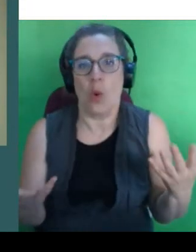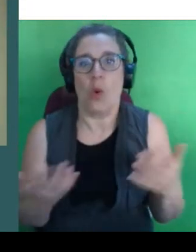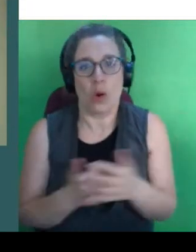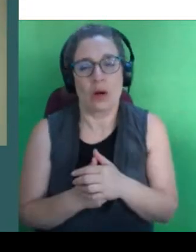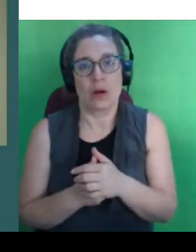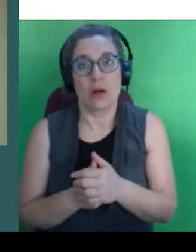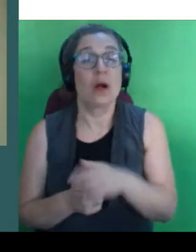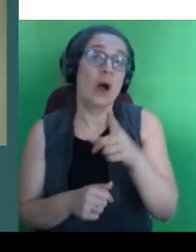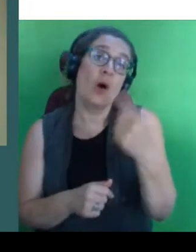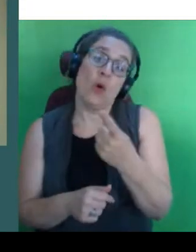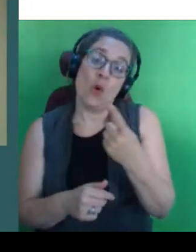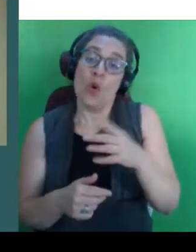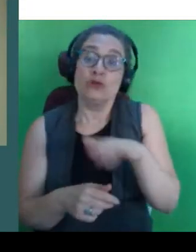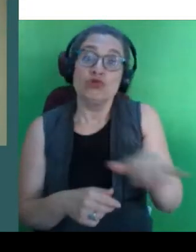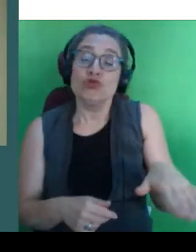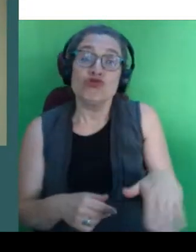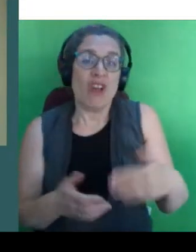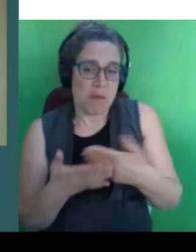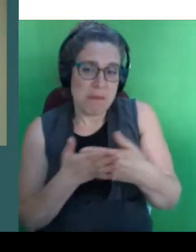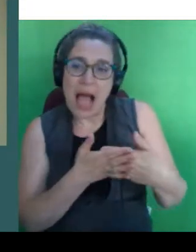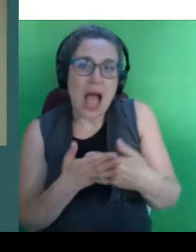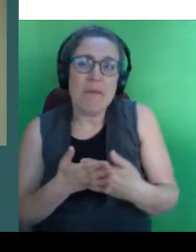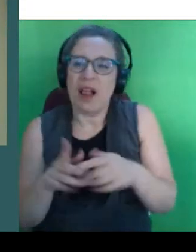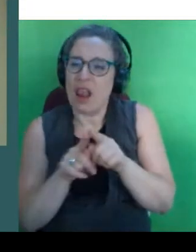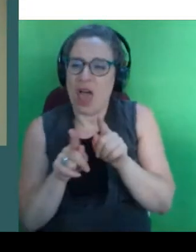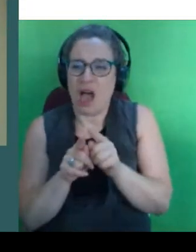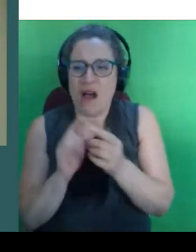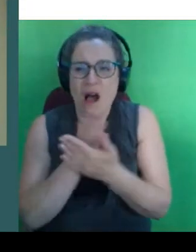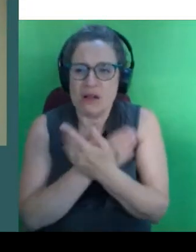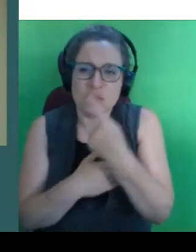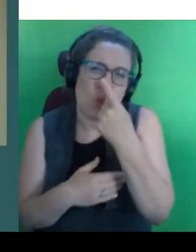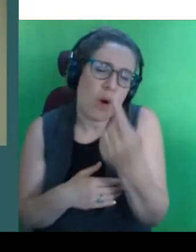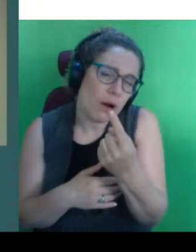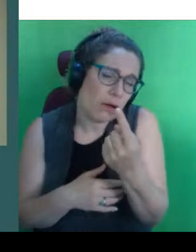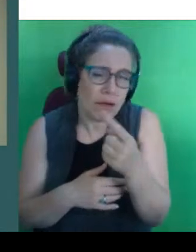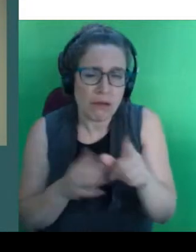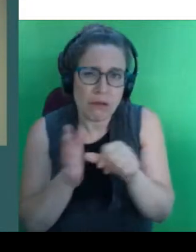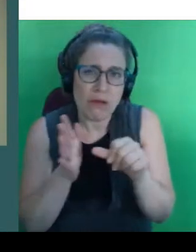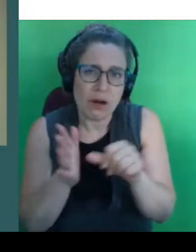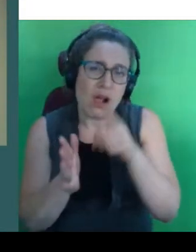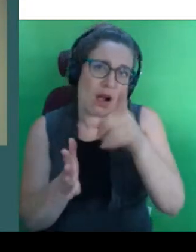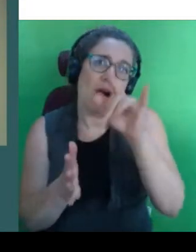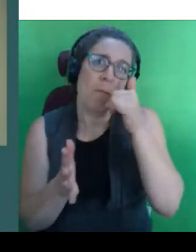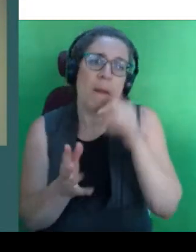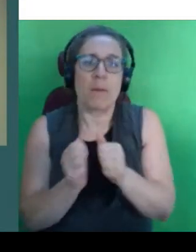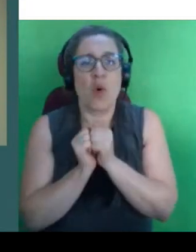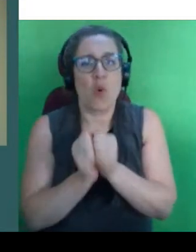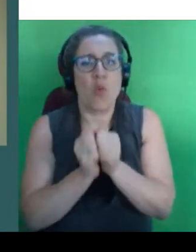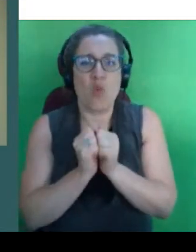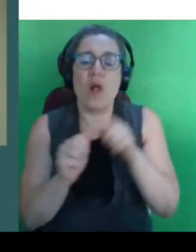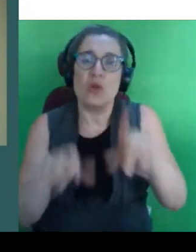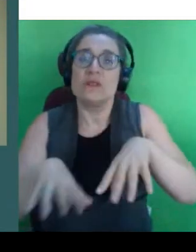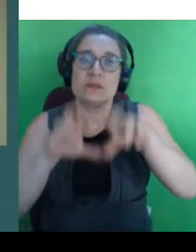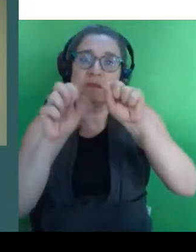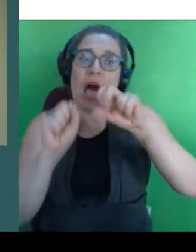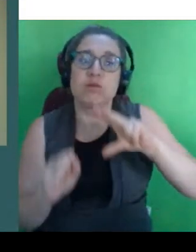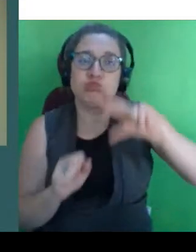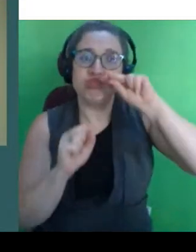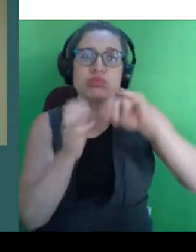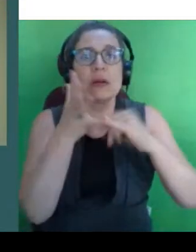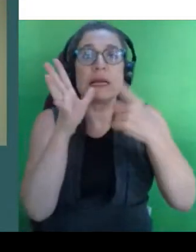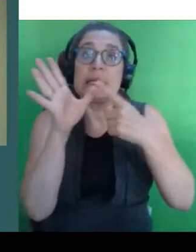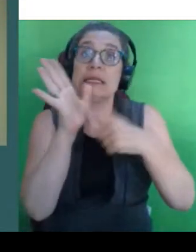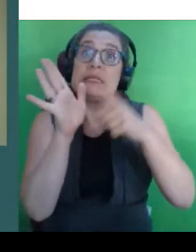1 has some form of nasal problem, start off using a little saline spray if that can help them to feed,